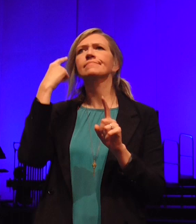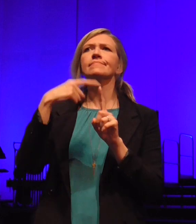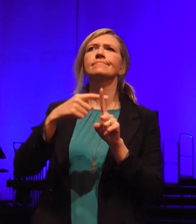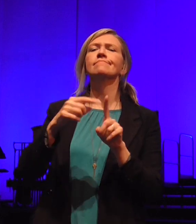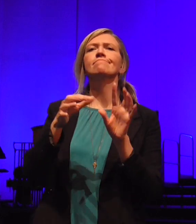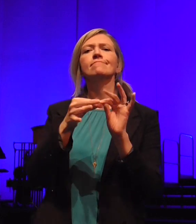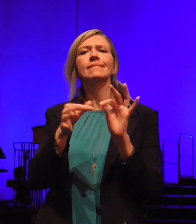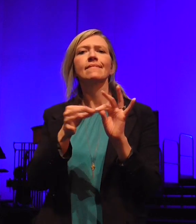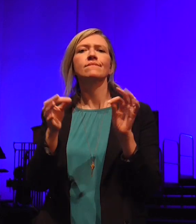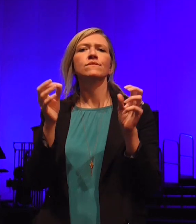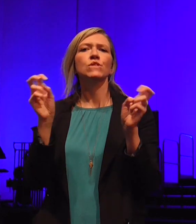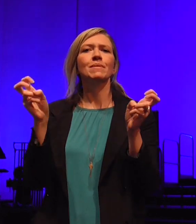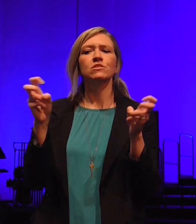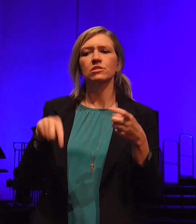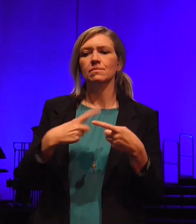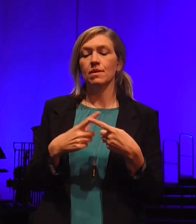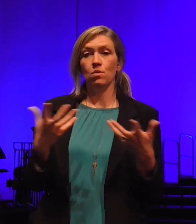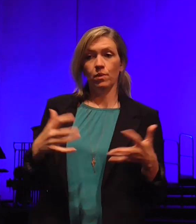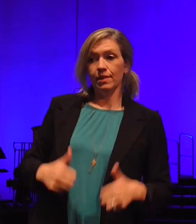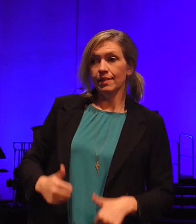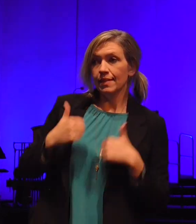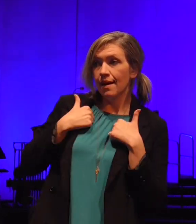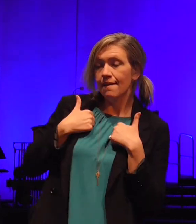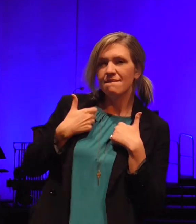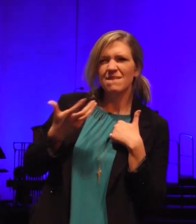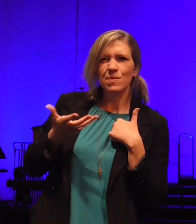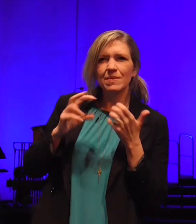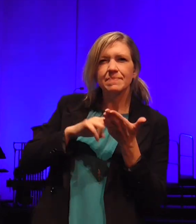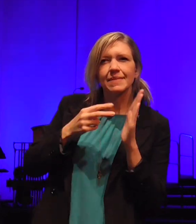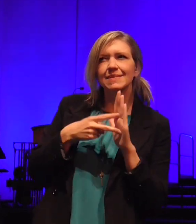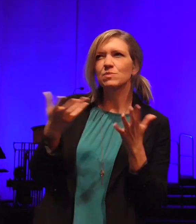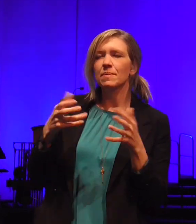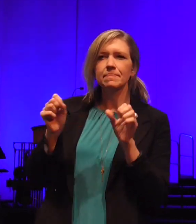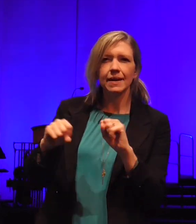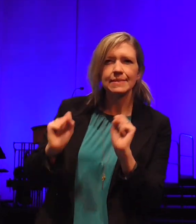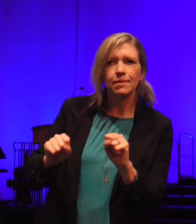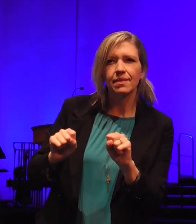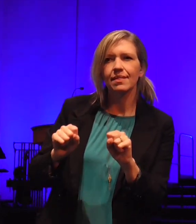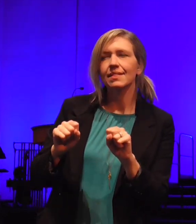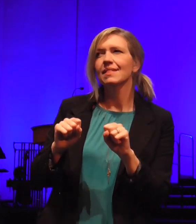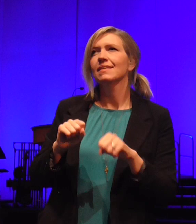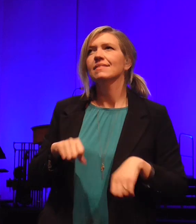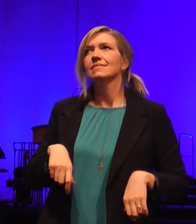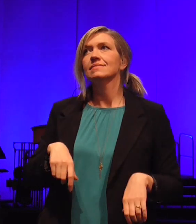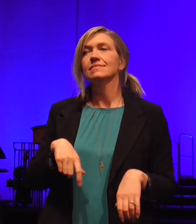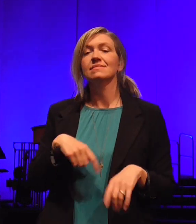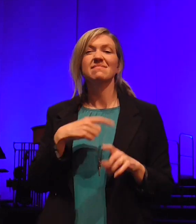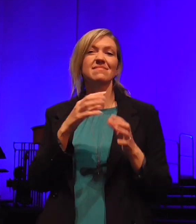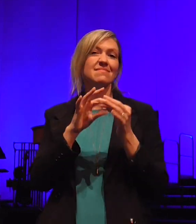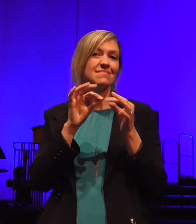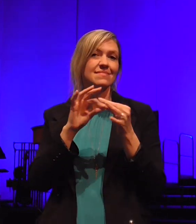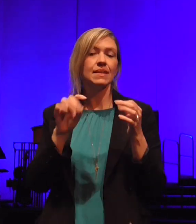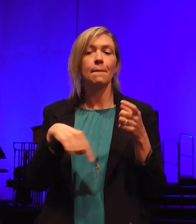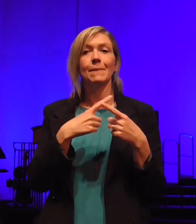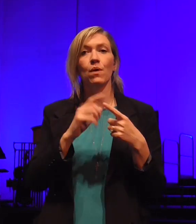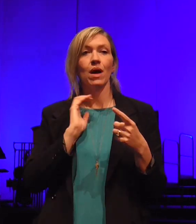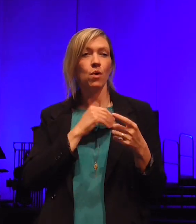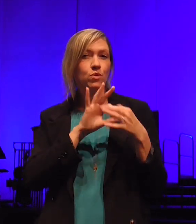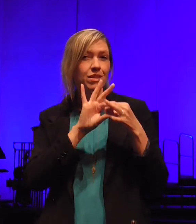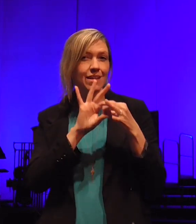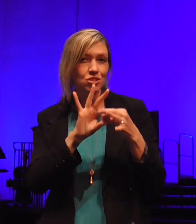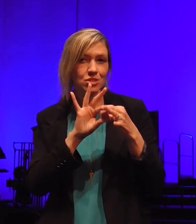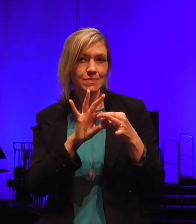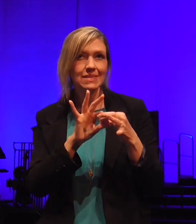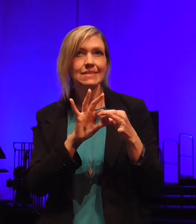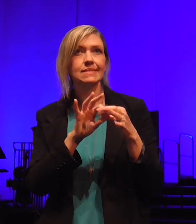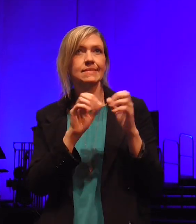Affirmations about what life is and its possibilities. Affirmations about our relationships that will define